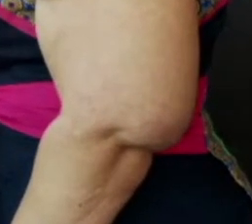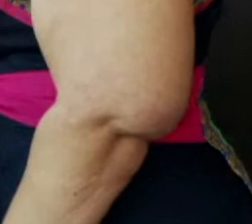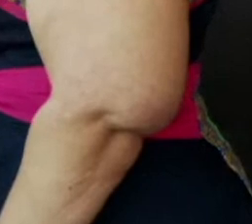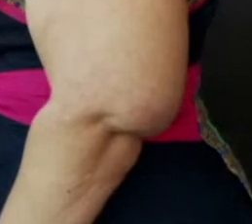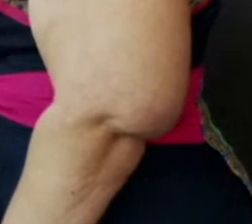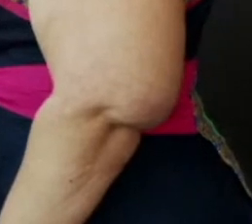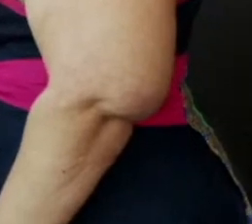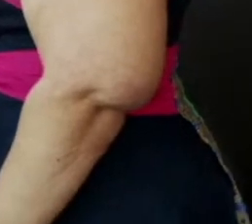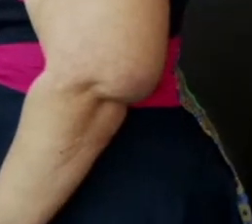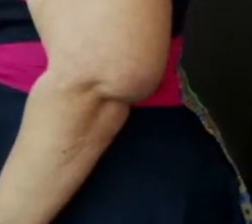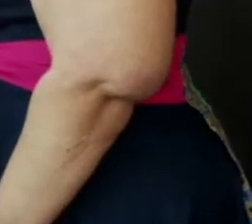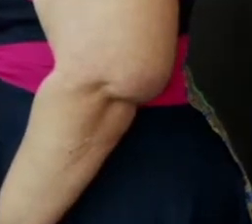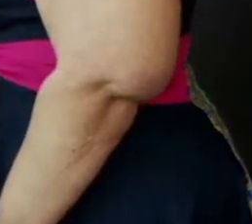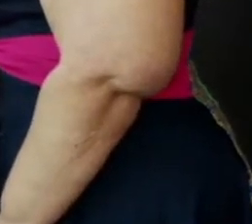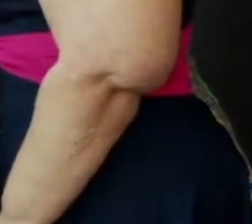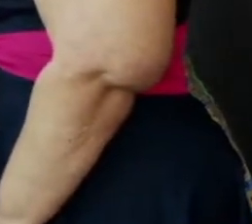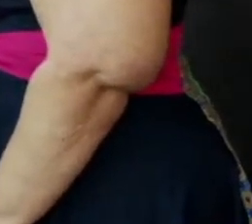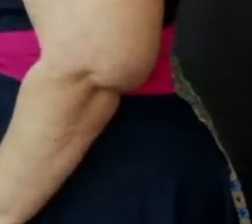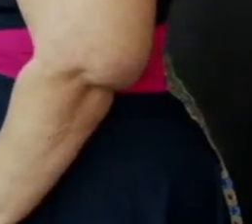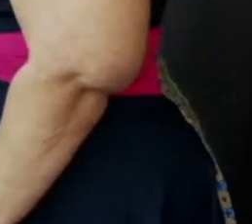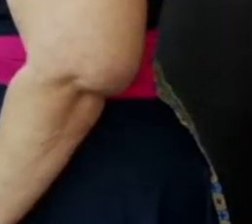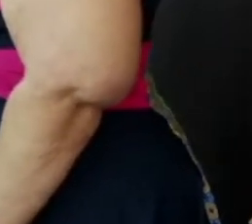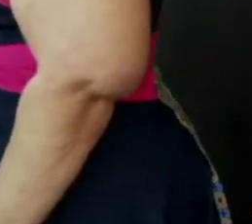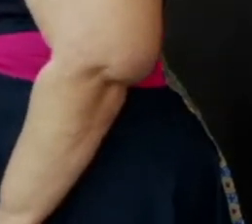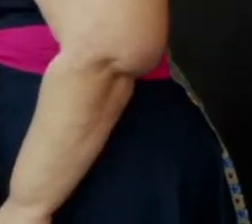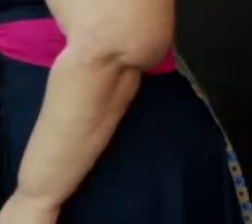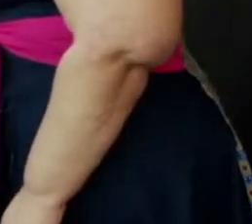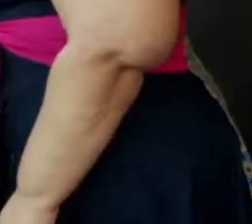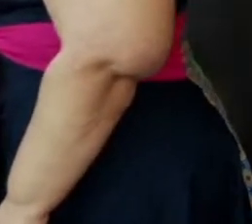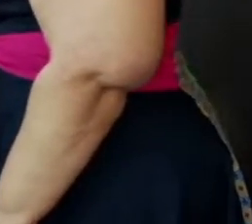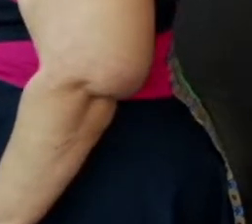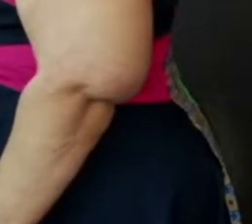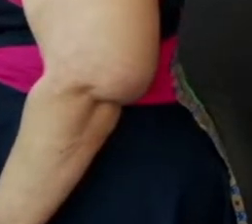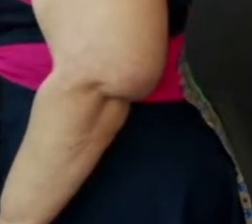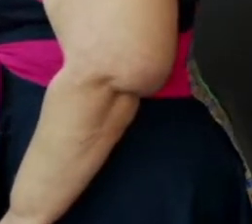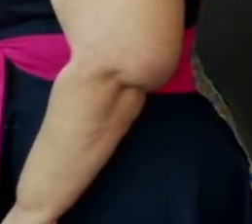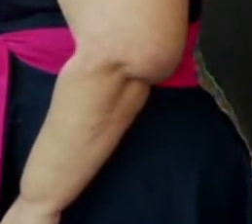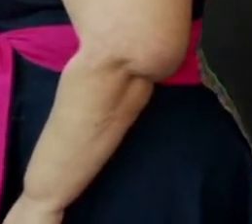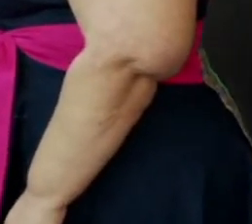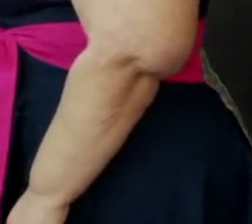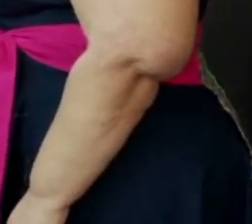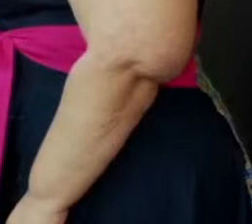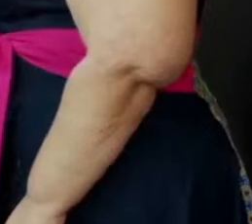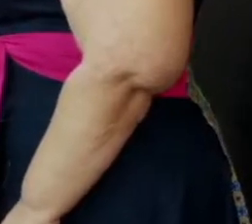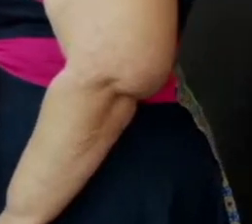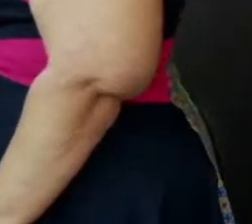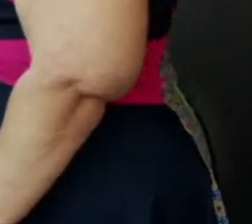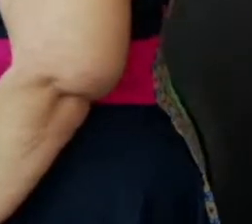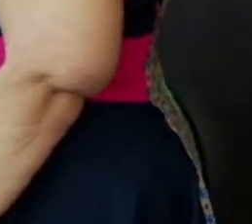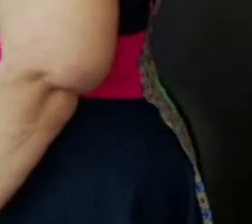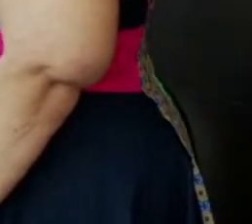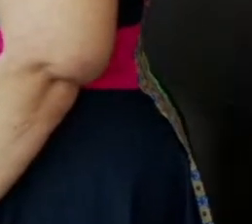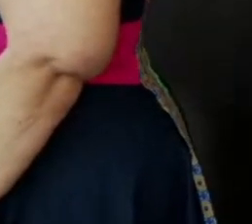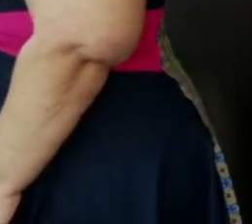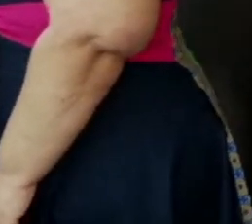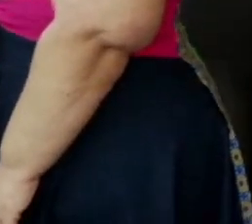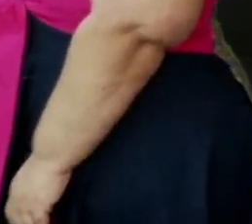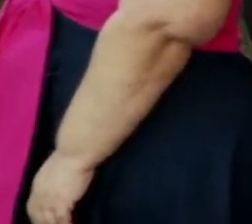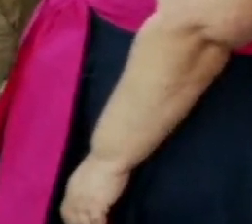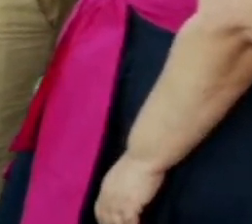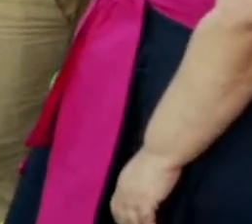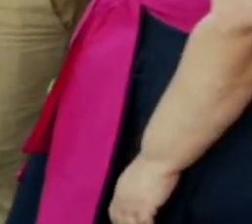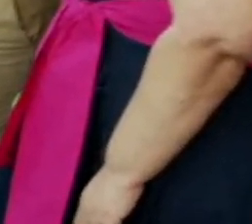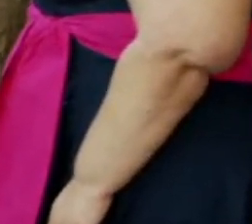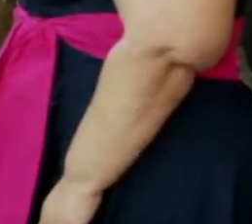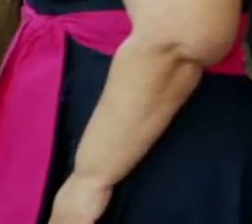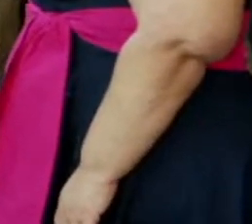Cape Provincial Legislature, we have the most important people that would be participating here.